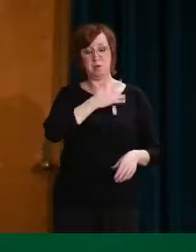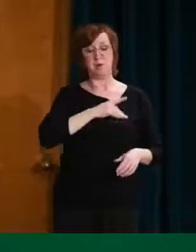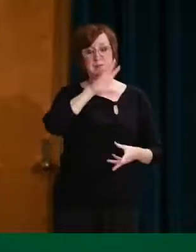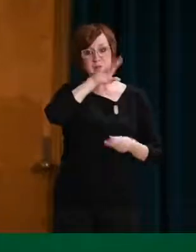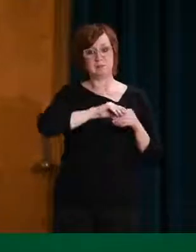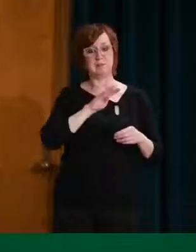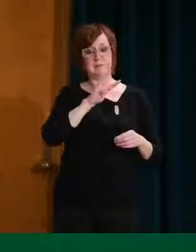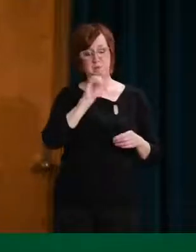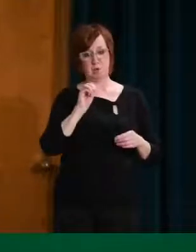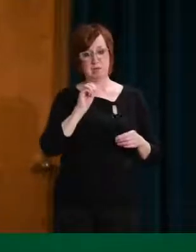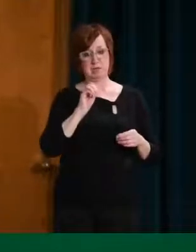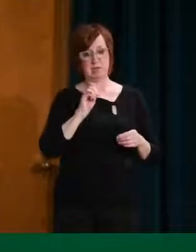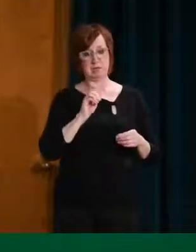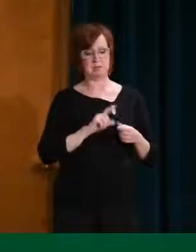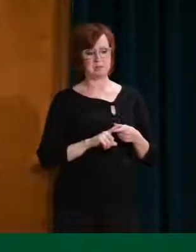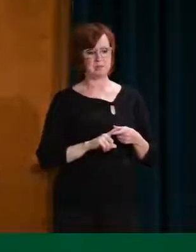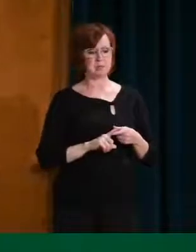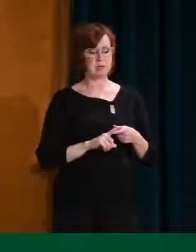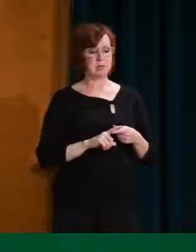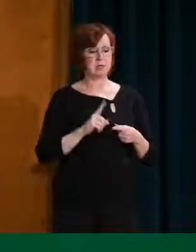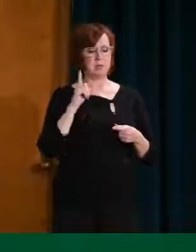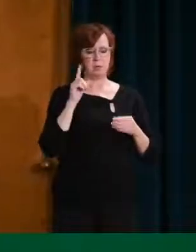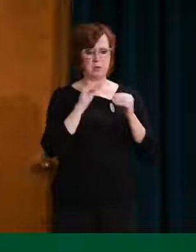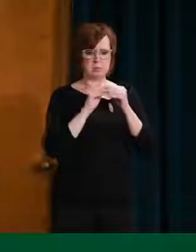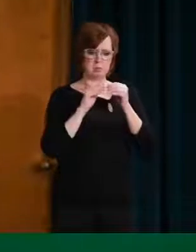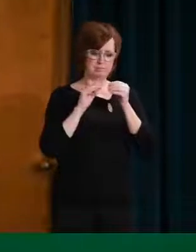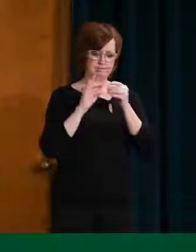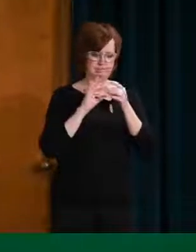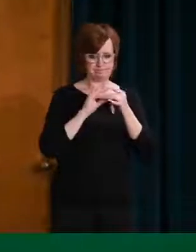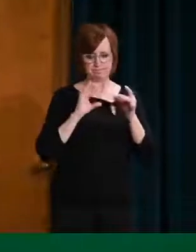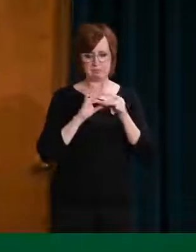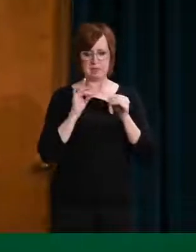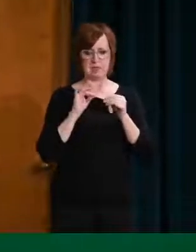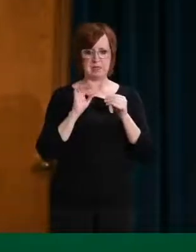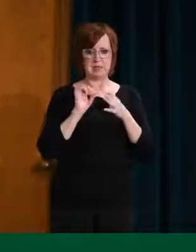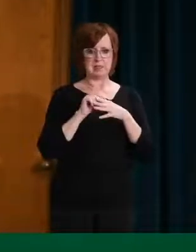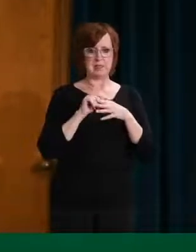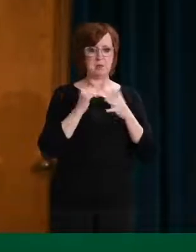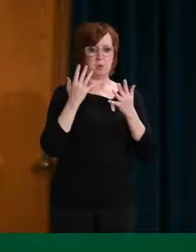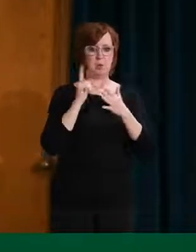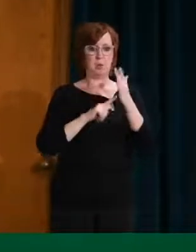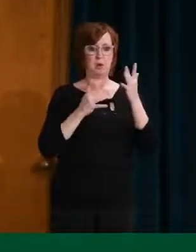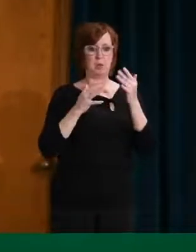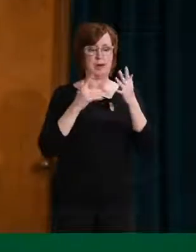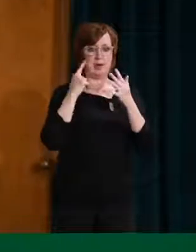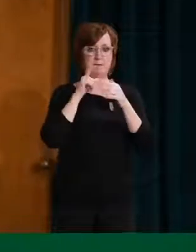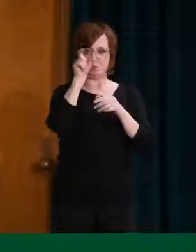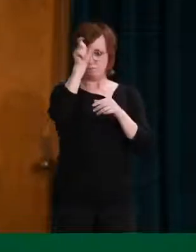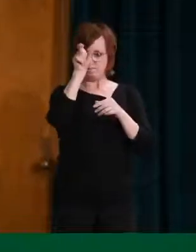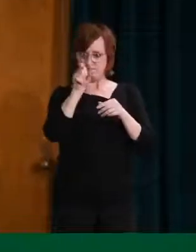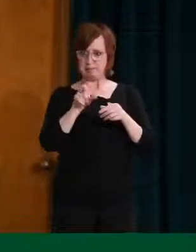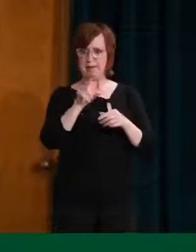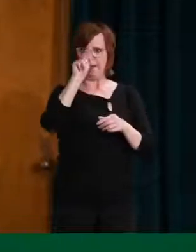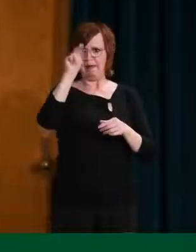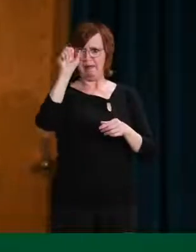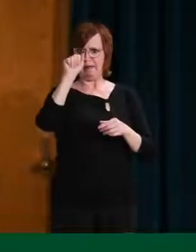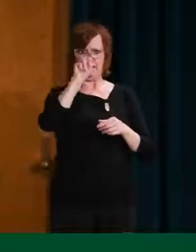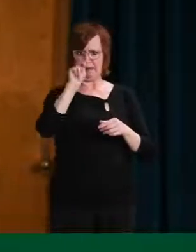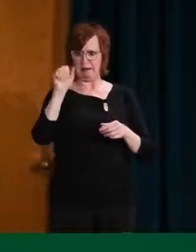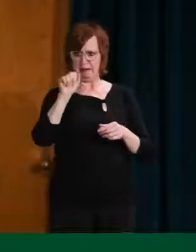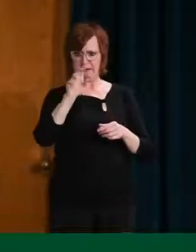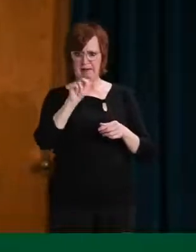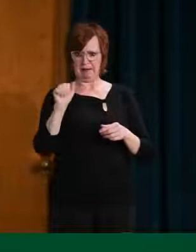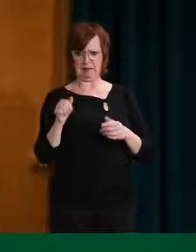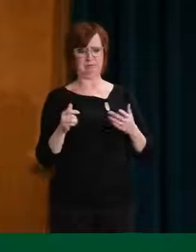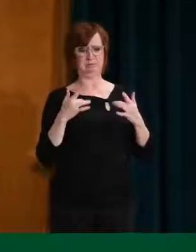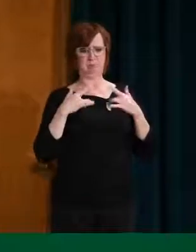a dash, if you would be, under the tests that we're waiting for results, I'm not aware that the Roy Romano lab, the way